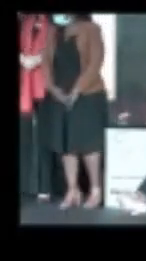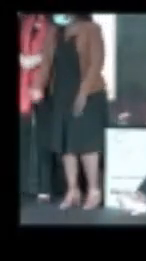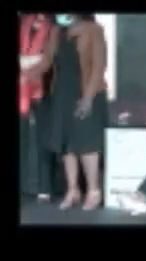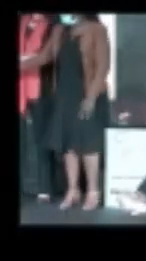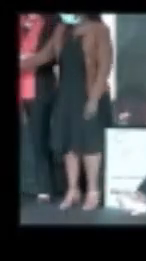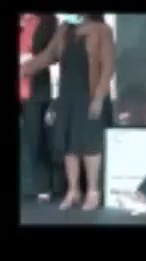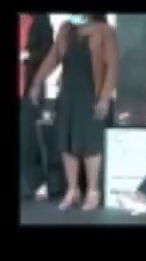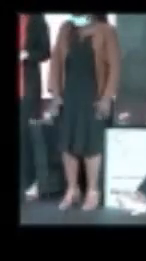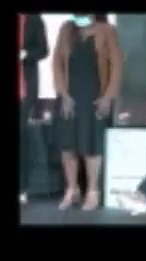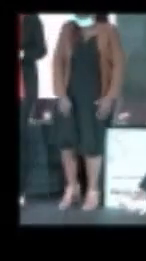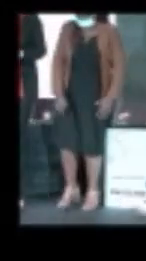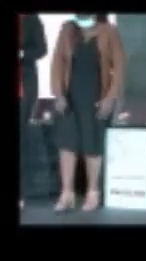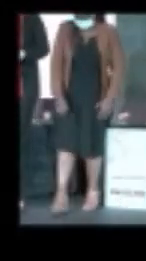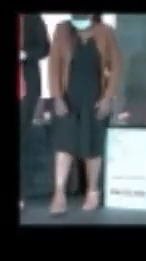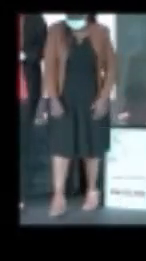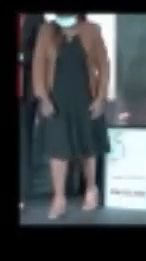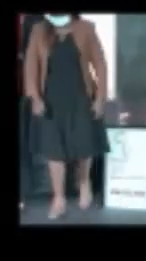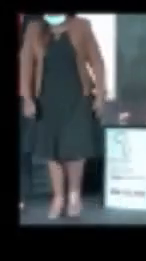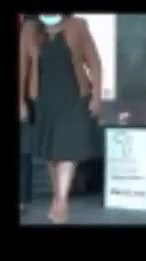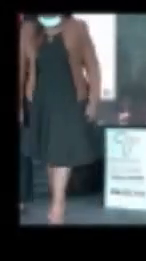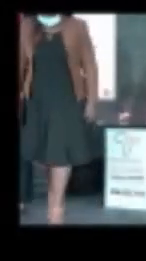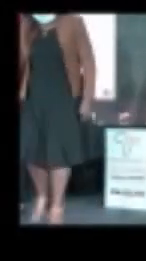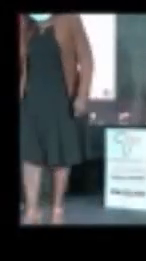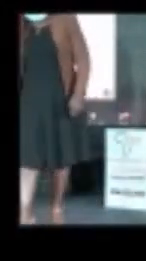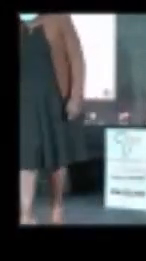Thank you very much, yes, thank you.